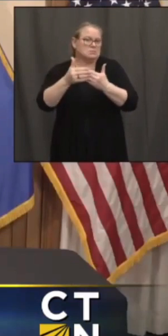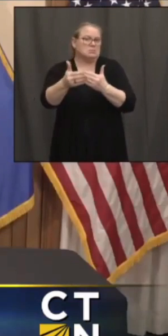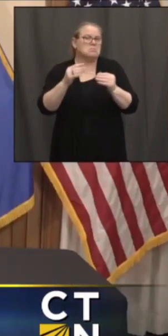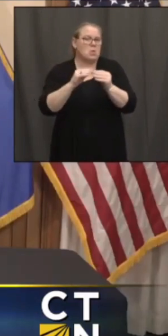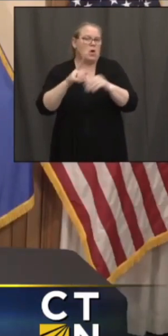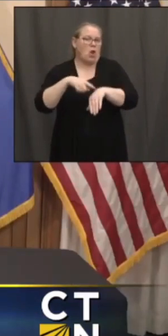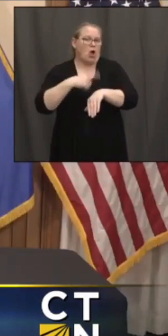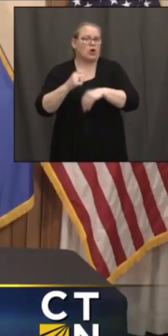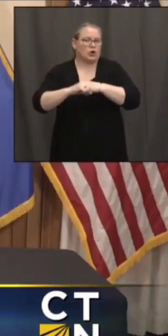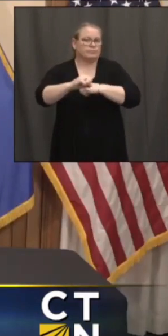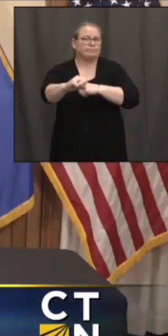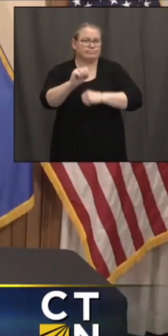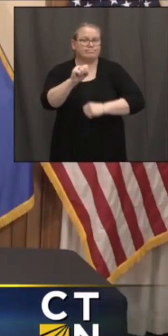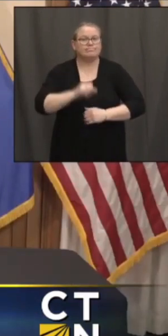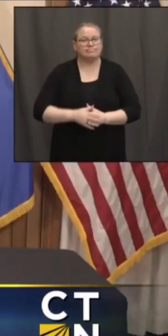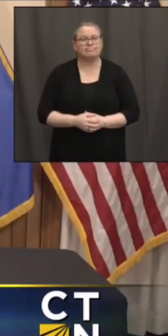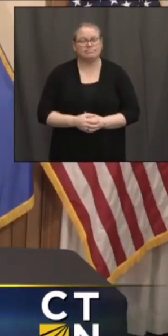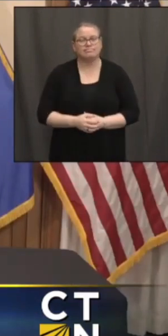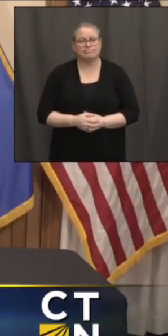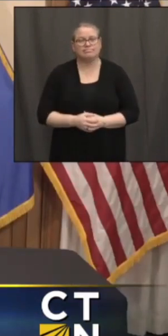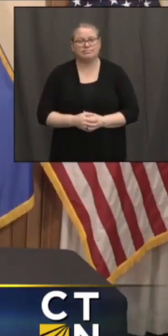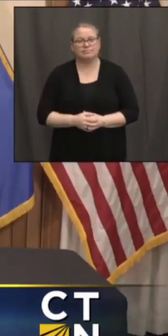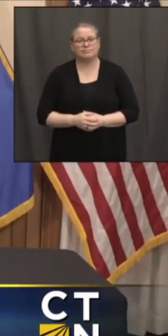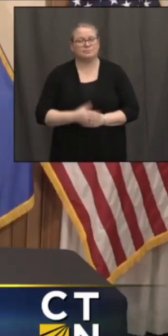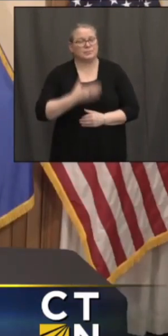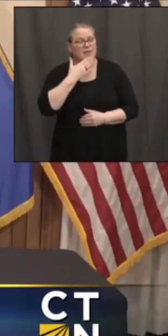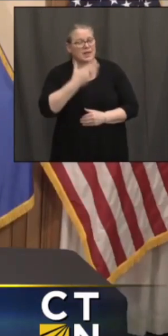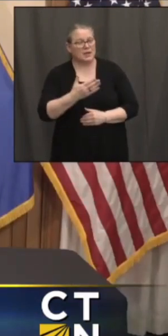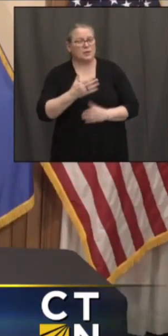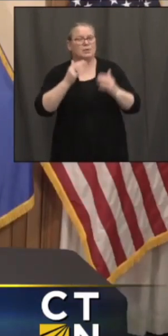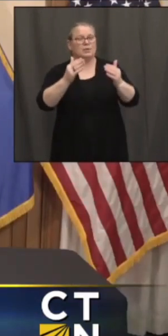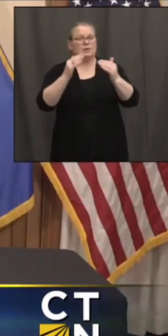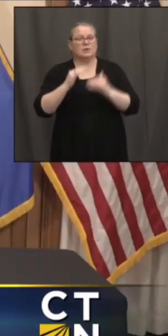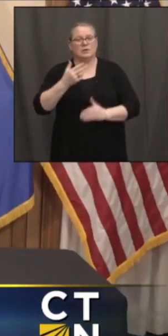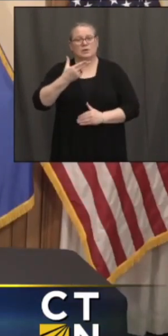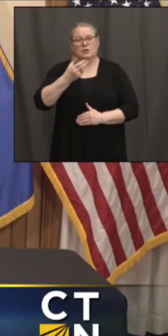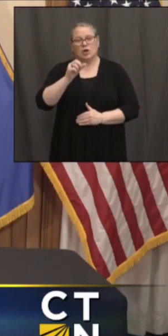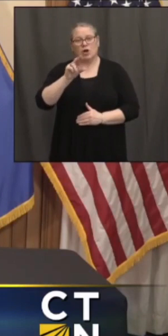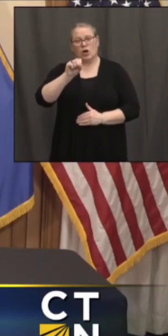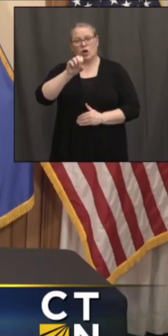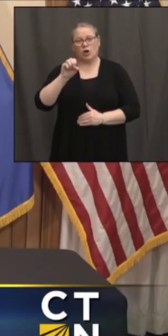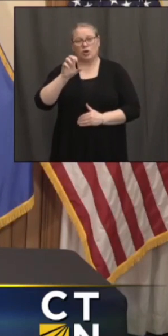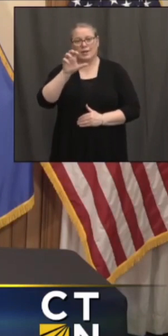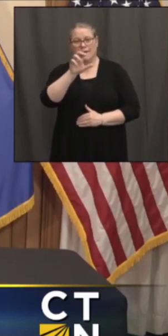Okay, thank you very much. Thanks, Sue. Hearst, Connecticut Media.